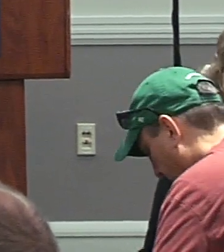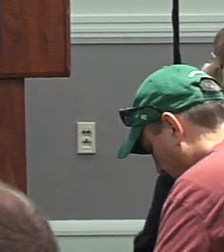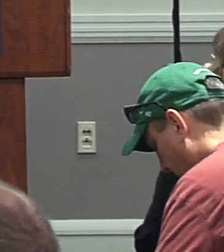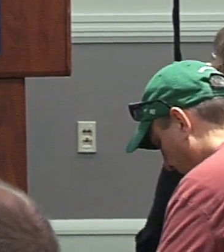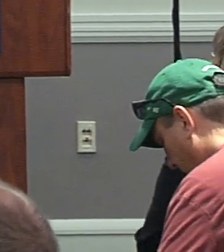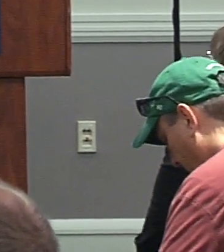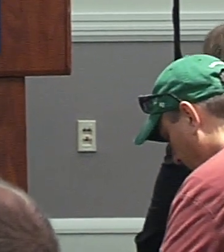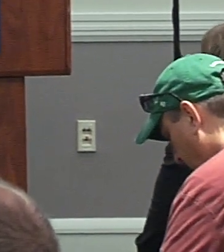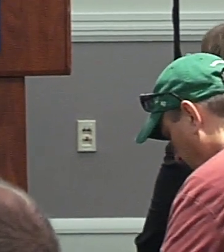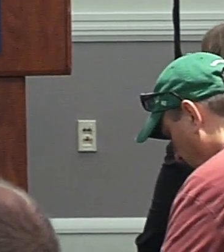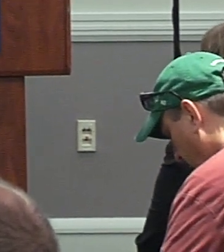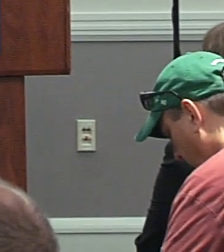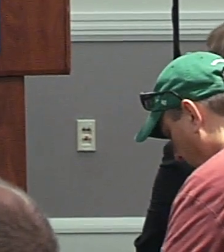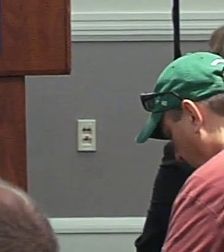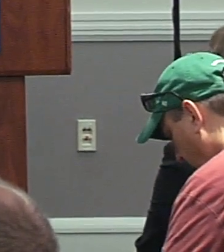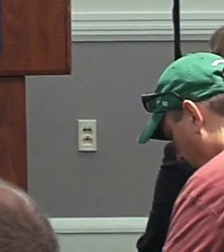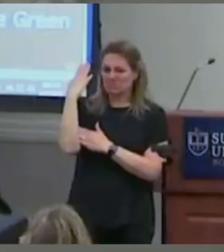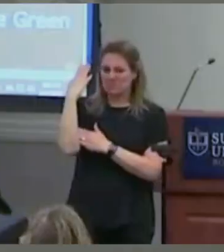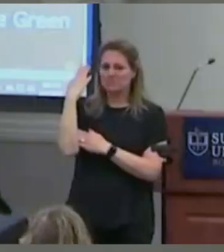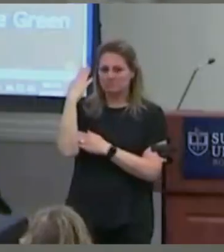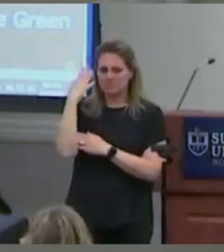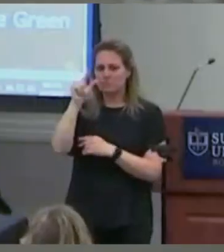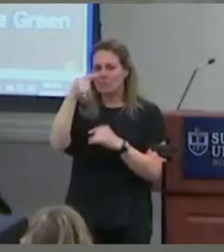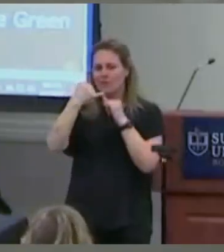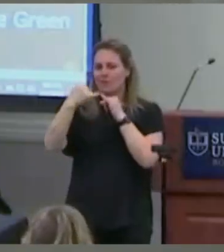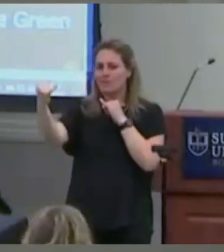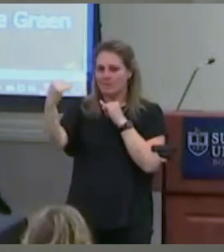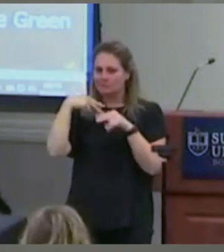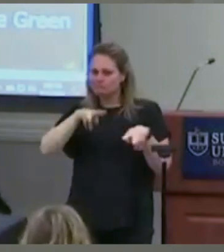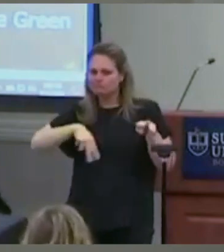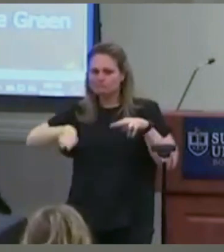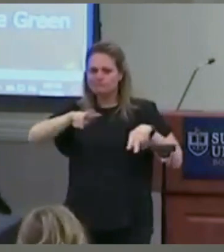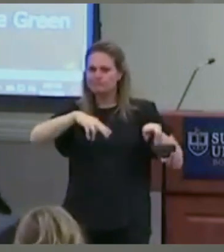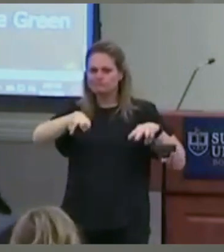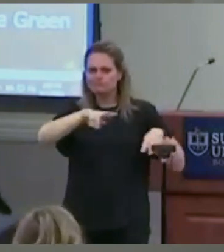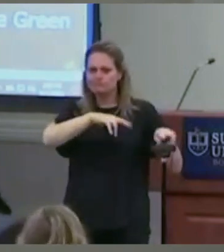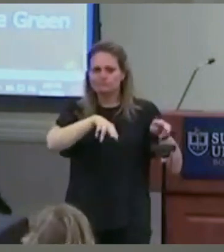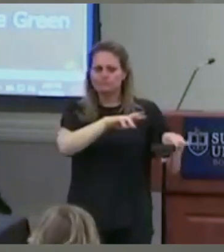Line transformation on the Green Line this morning.